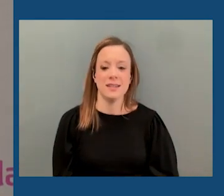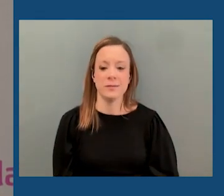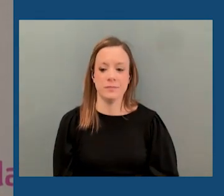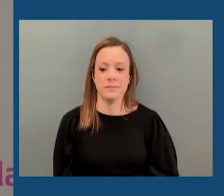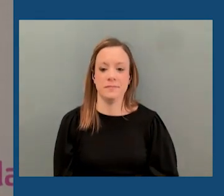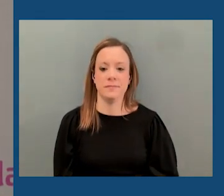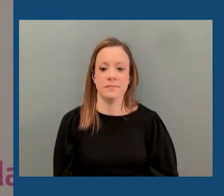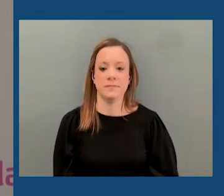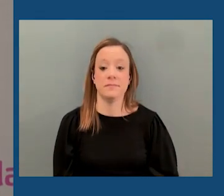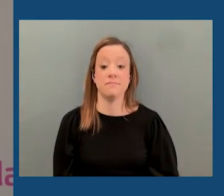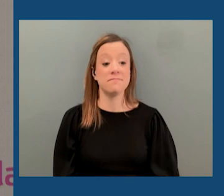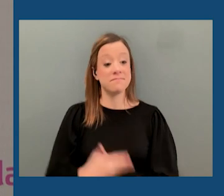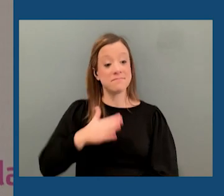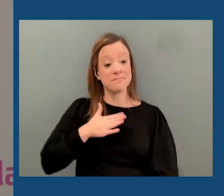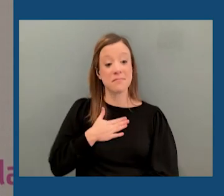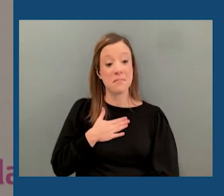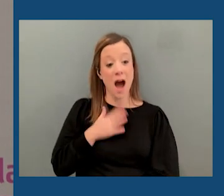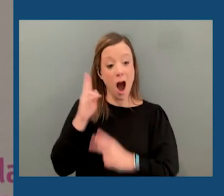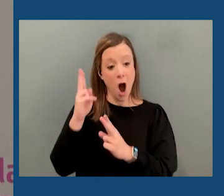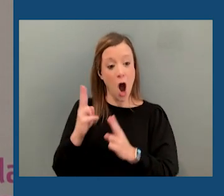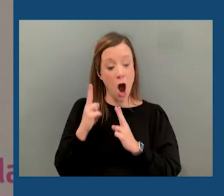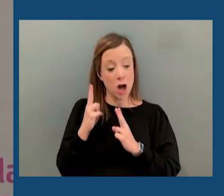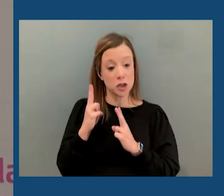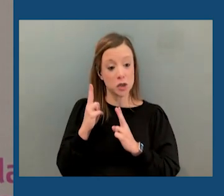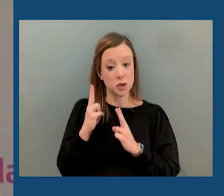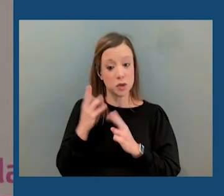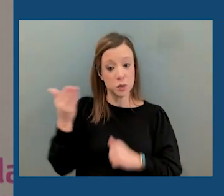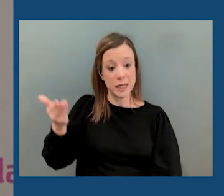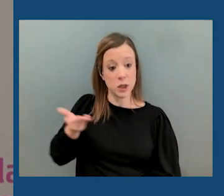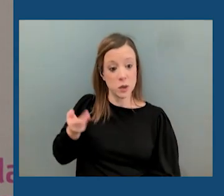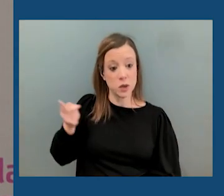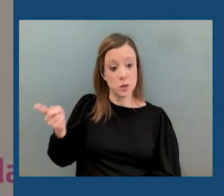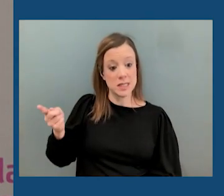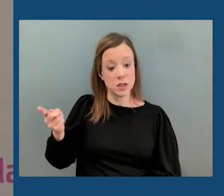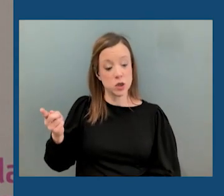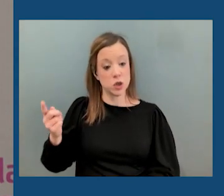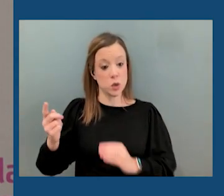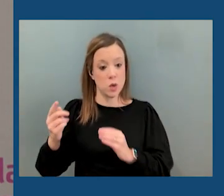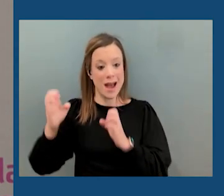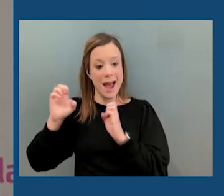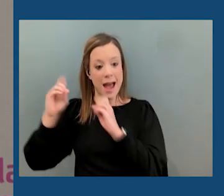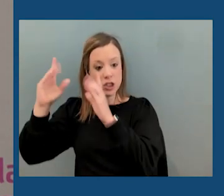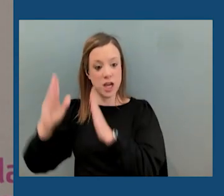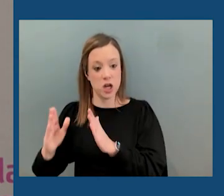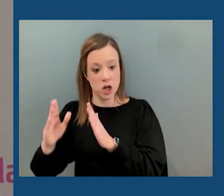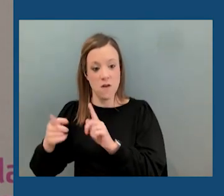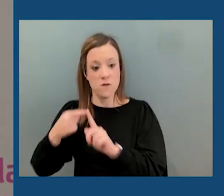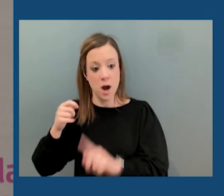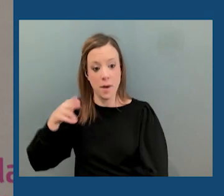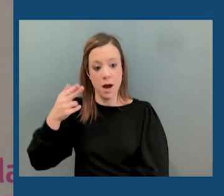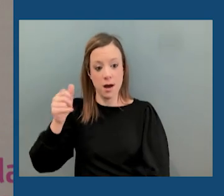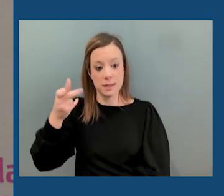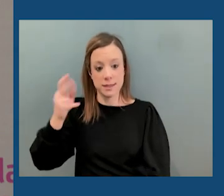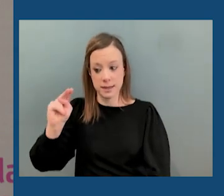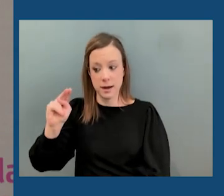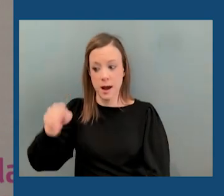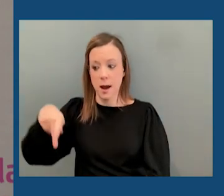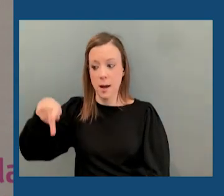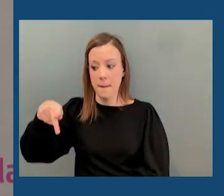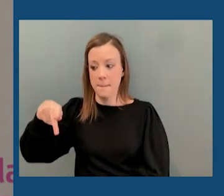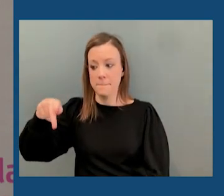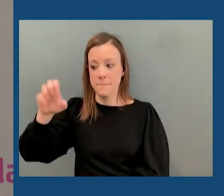So it's my privilege to introduce two educators from Hudson Peconic, one of our affiliates, Em and Joelle. Thank you so